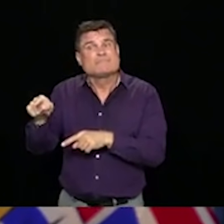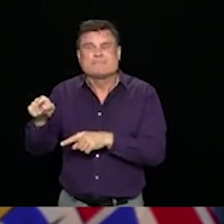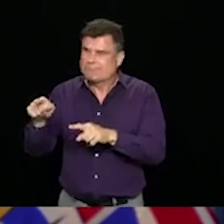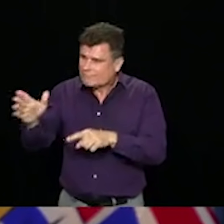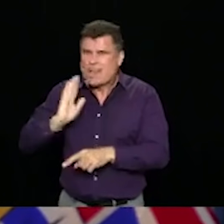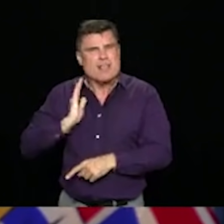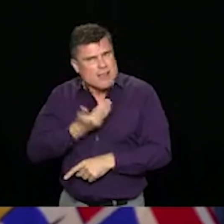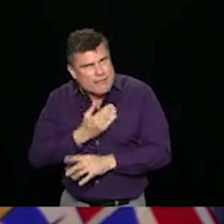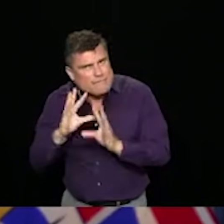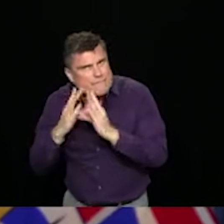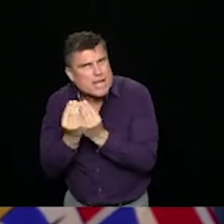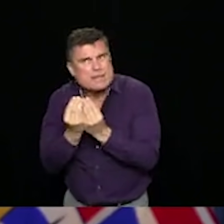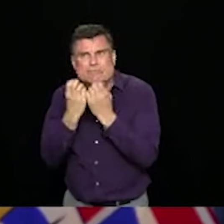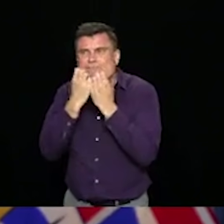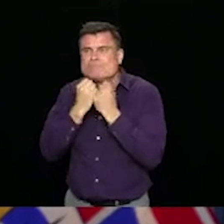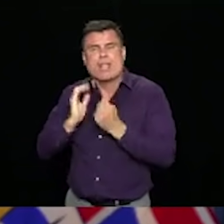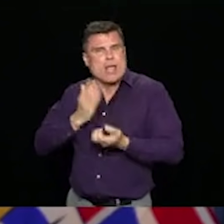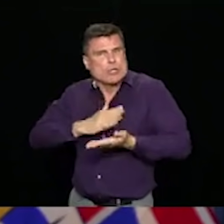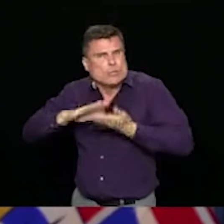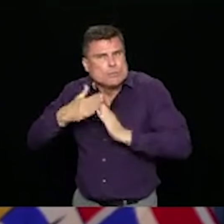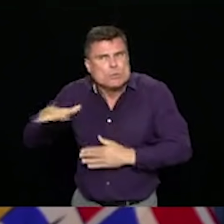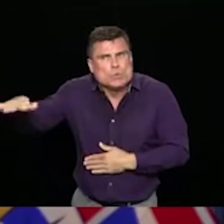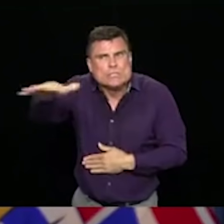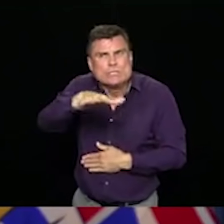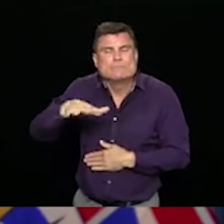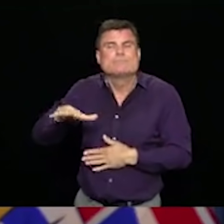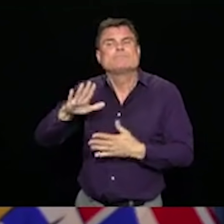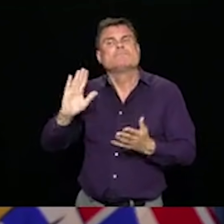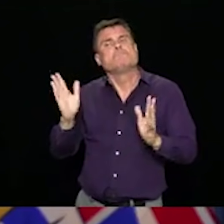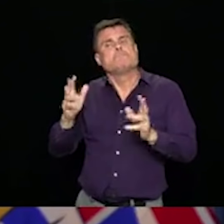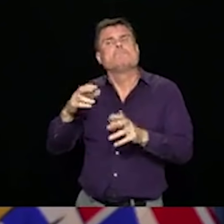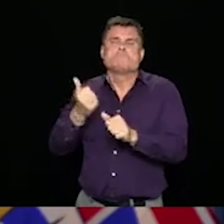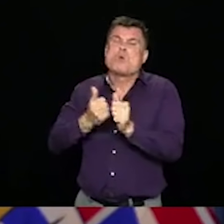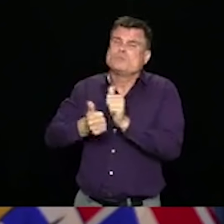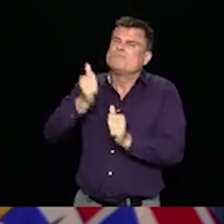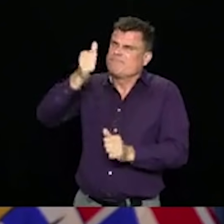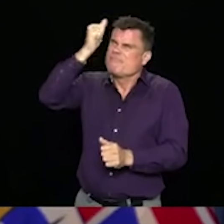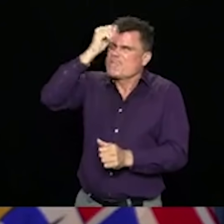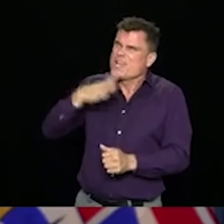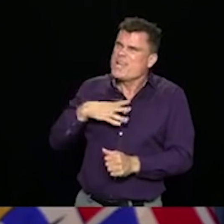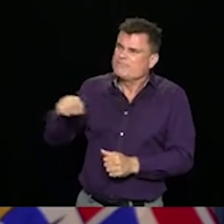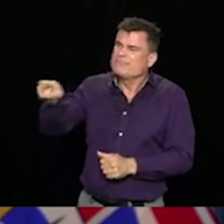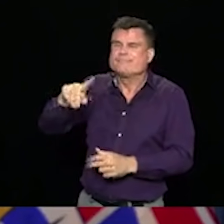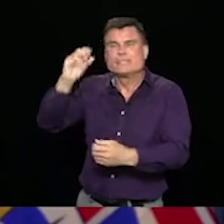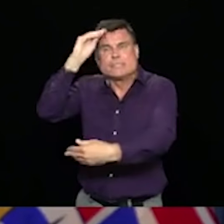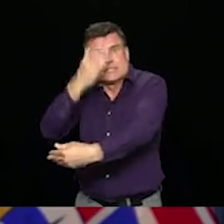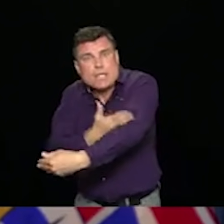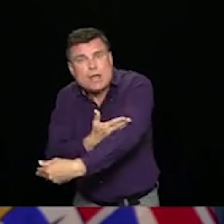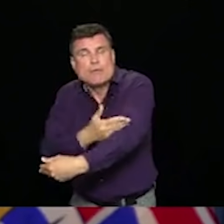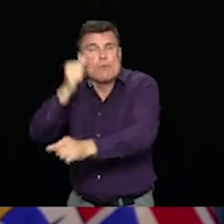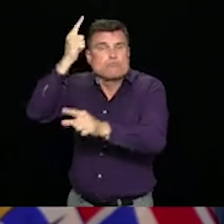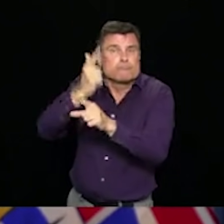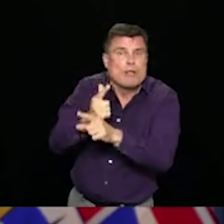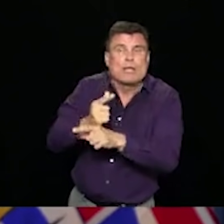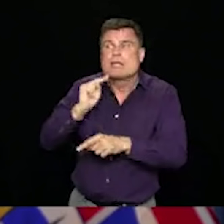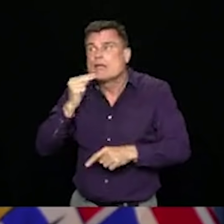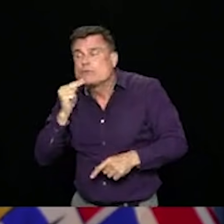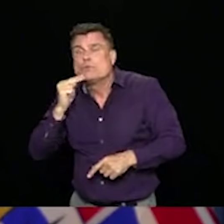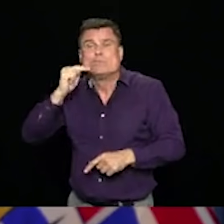members. They're mostly our sons, our nephews, our cousins, our brothers and